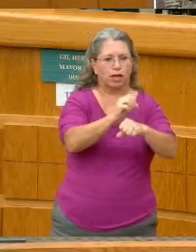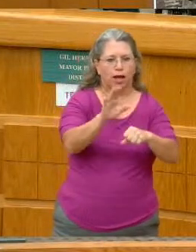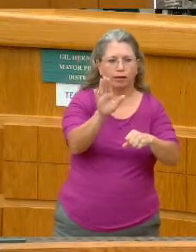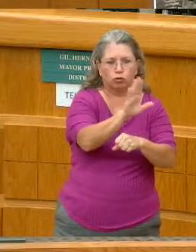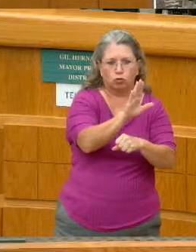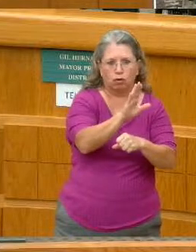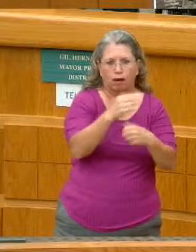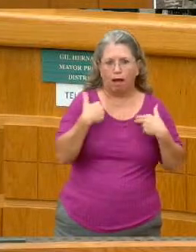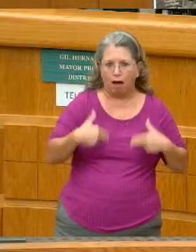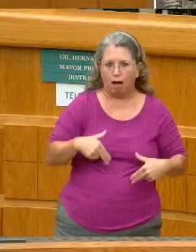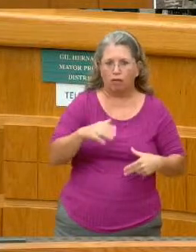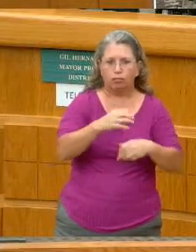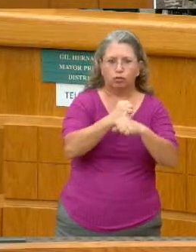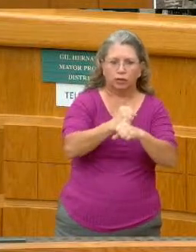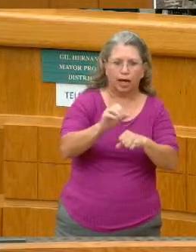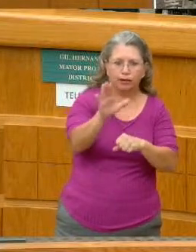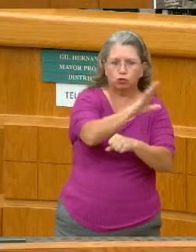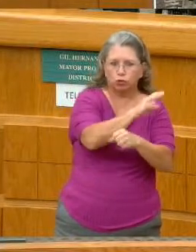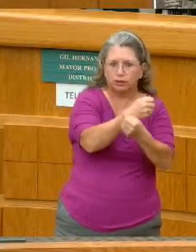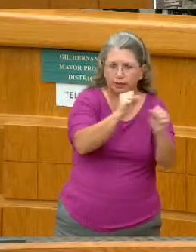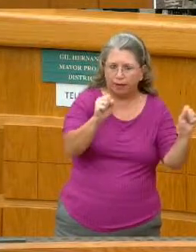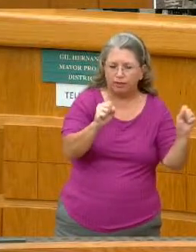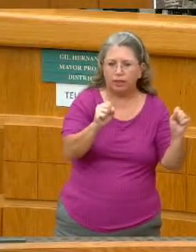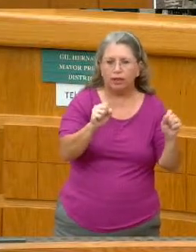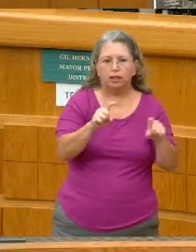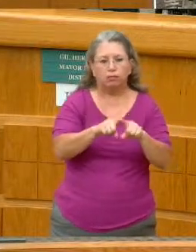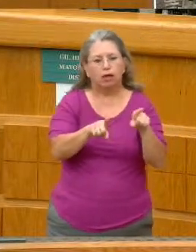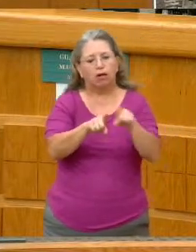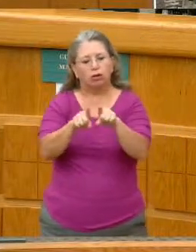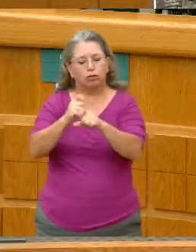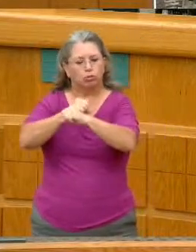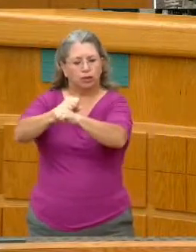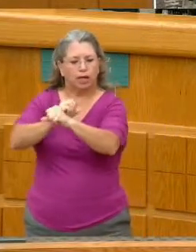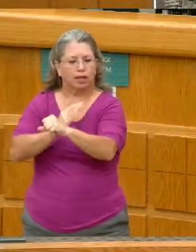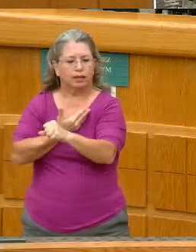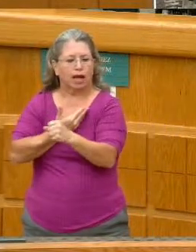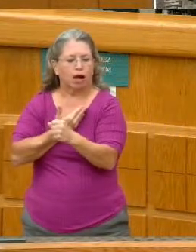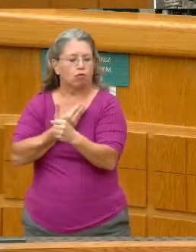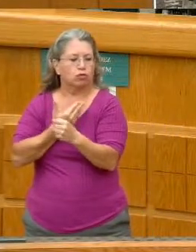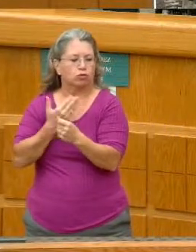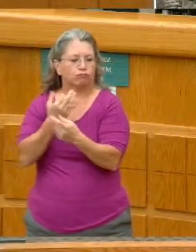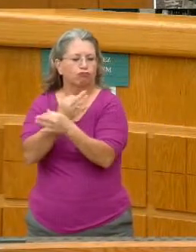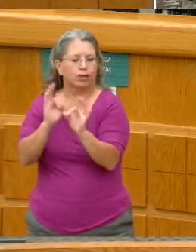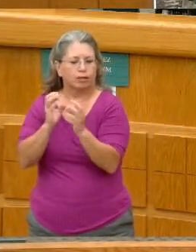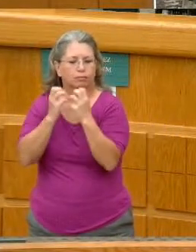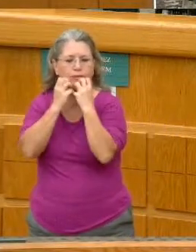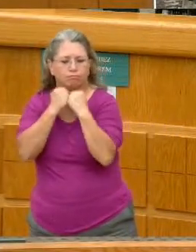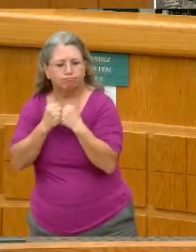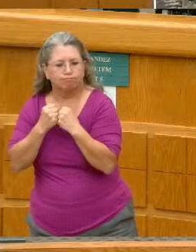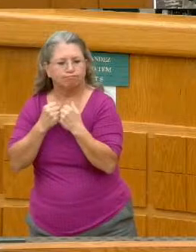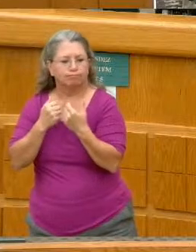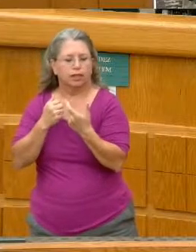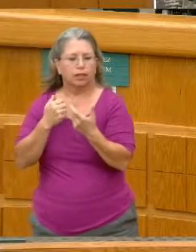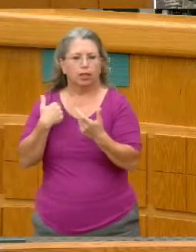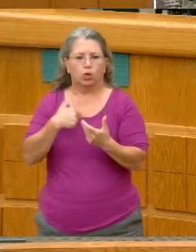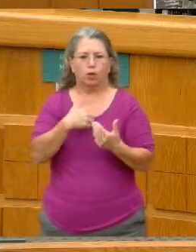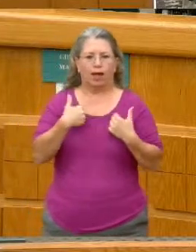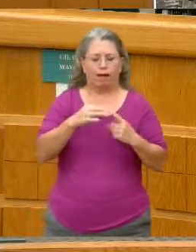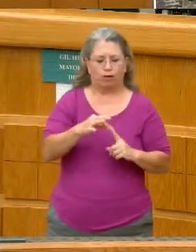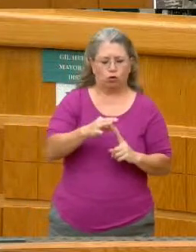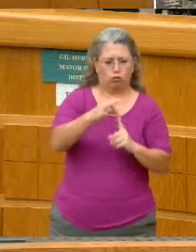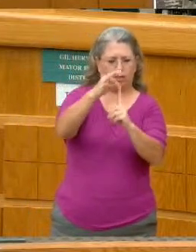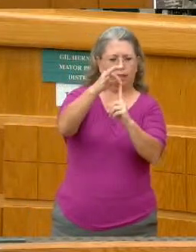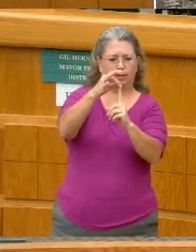we cherish. We have uniqueness here in Texas with Open Beaches Act. We have uniqueness in that we have a general